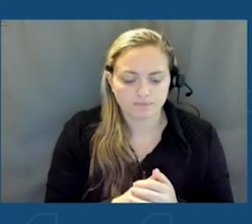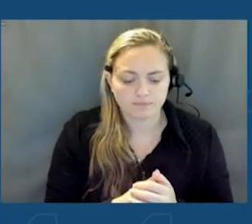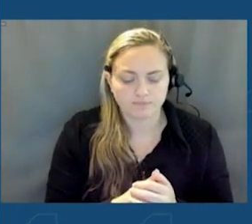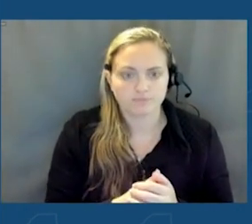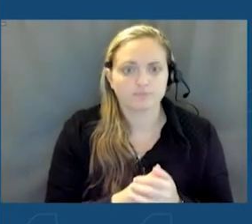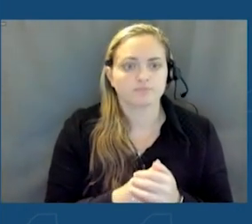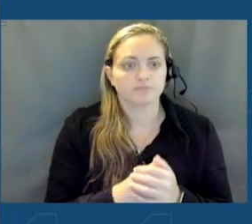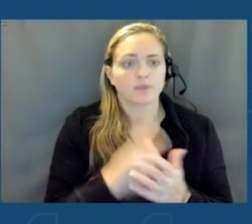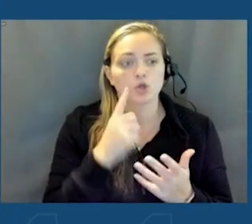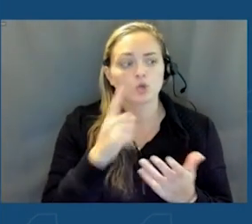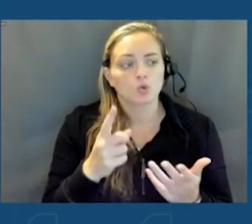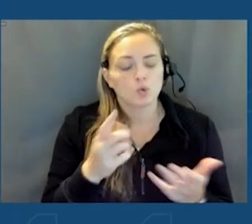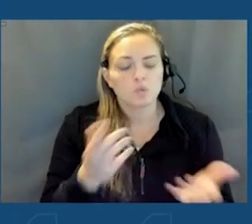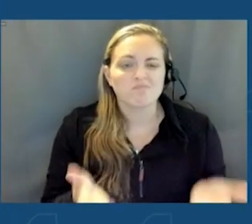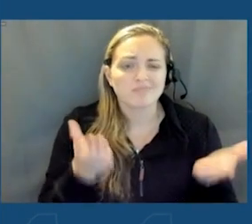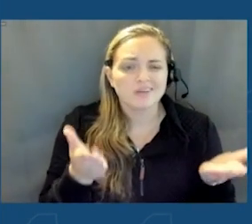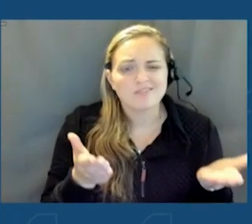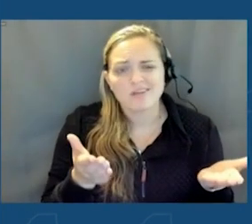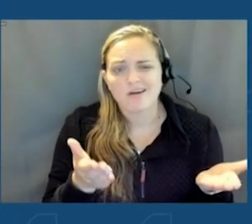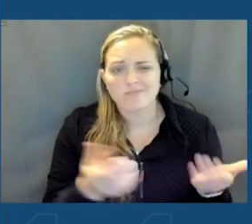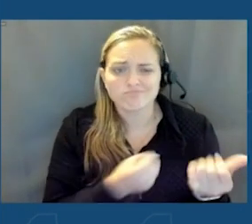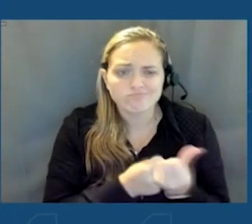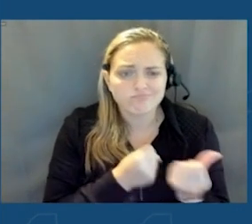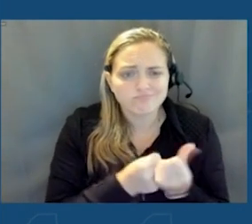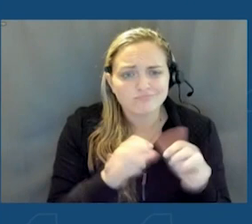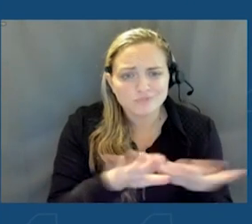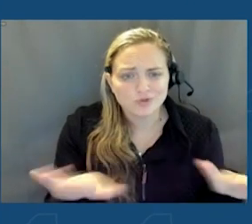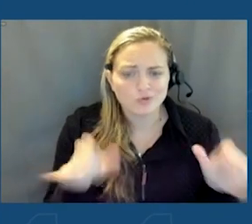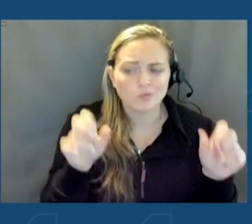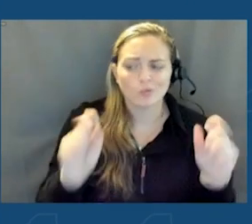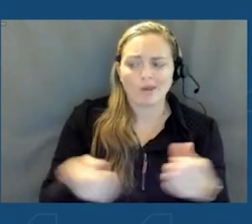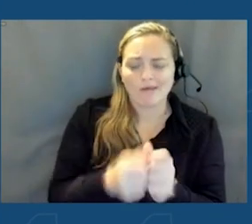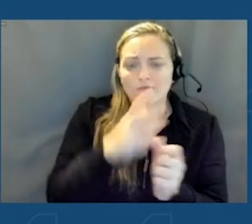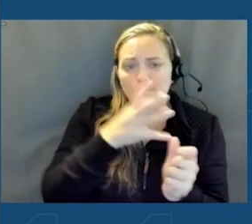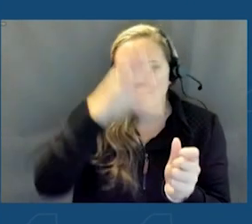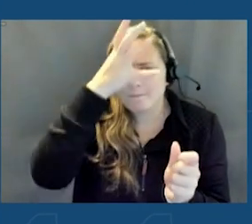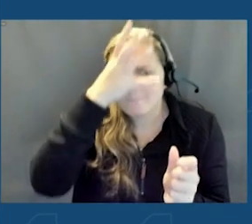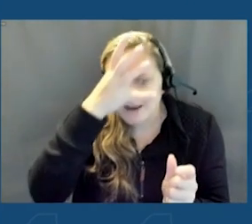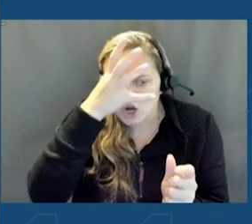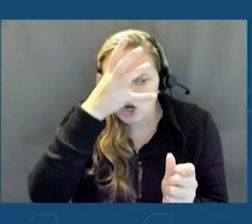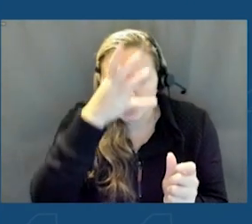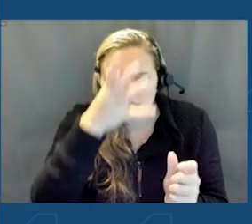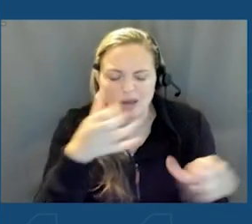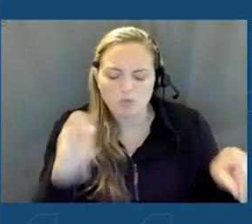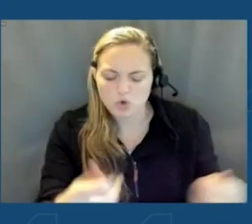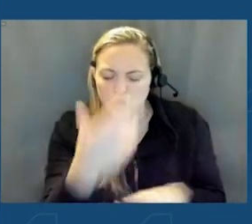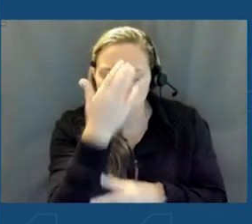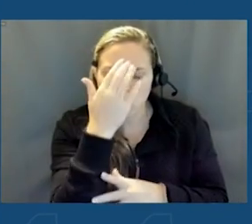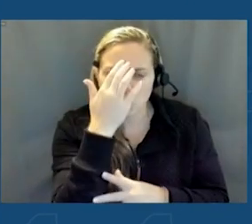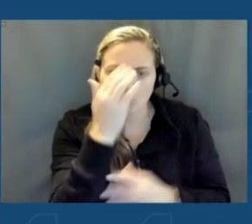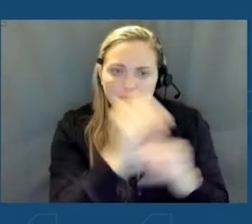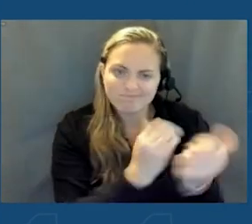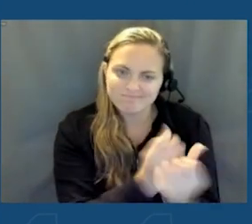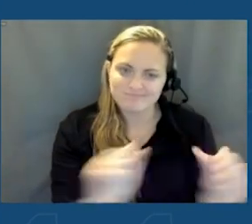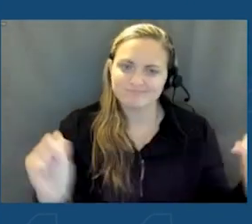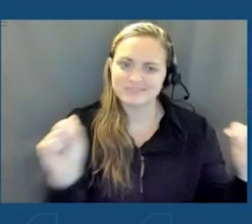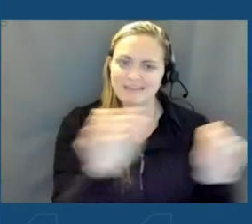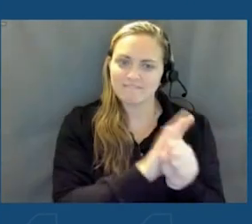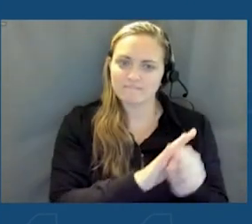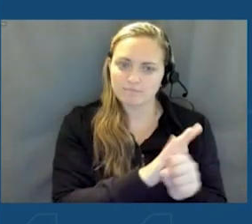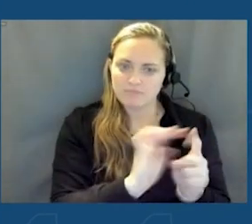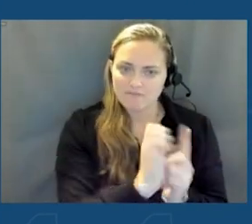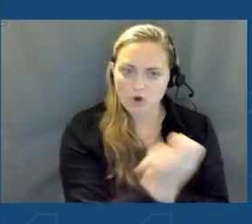children, to give parents an opportunity to know that their kids are in a very nurturing environment. And you've set so many people who are